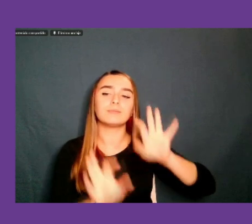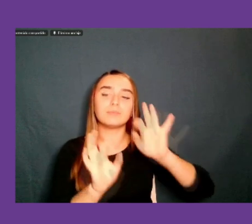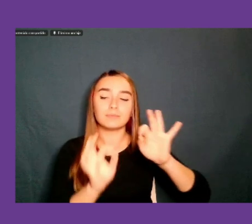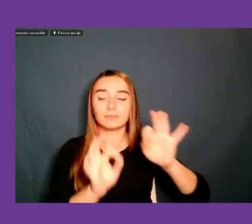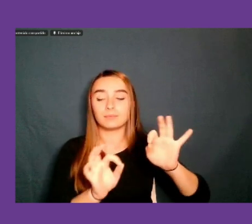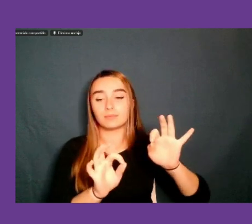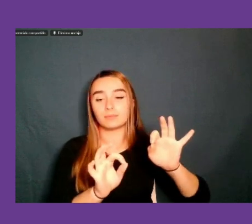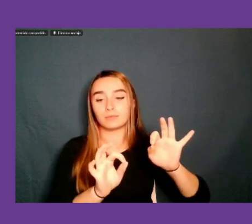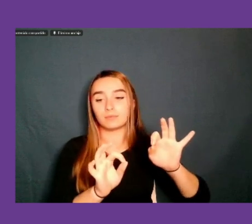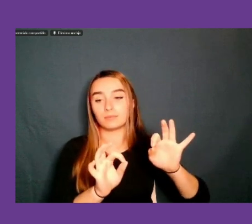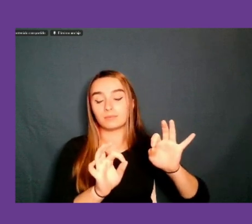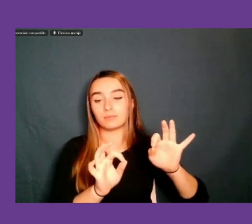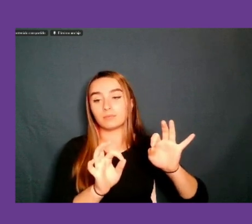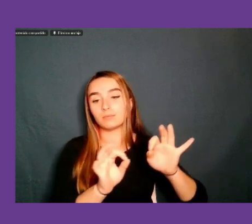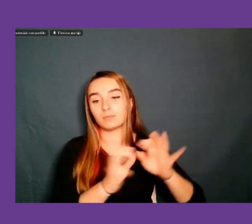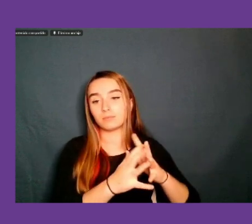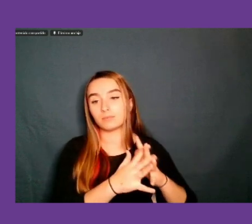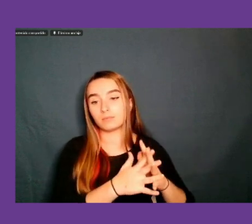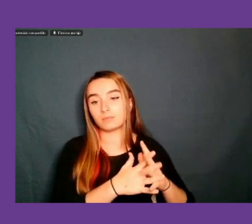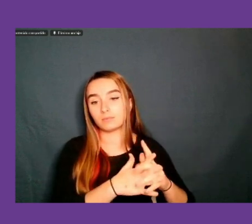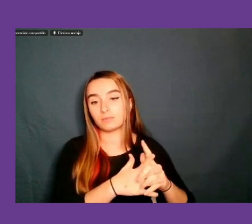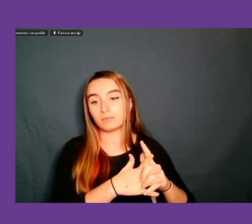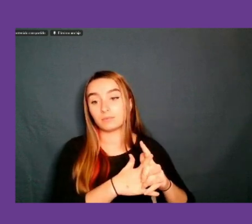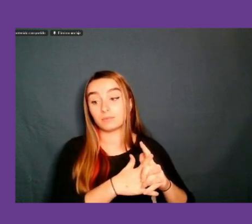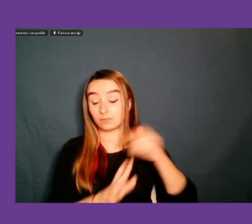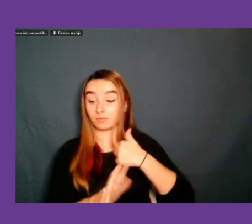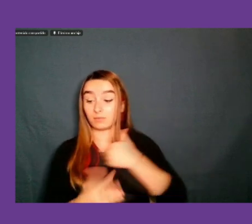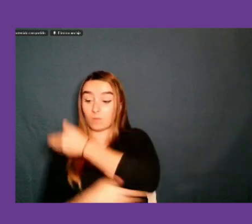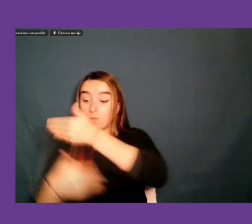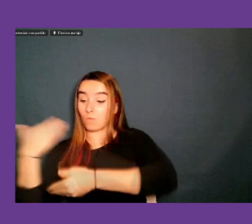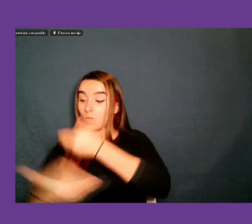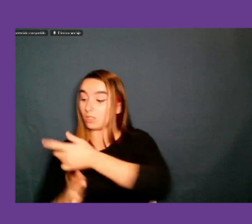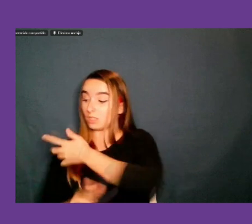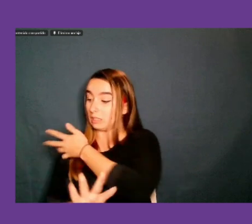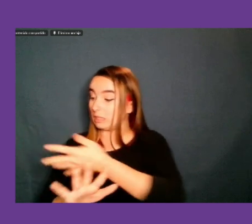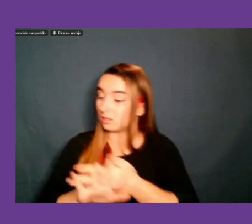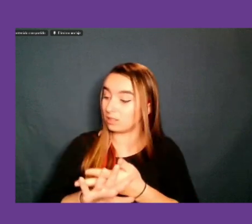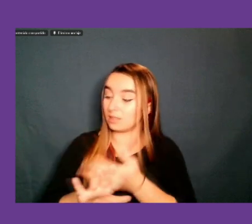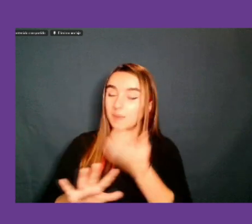having a process behind, you are not sure about the end result.